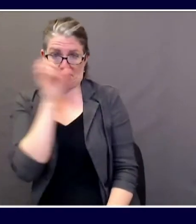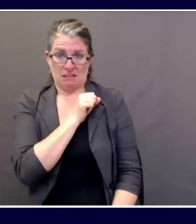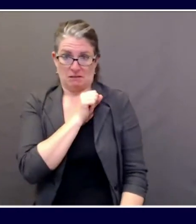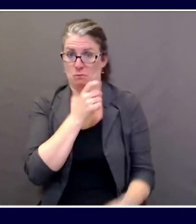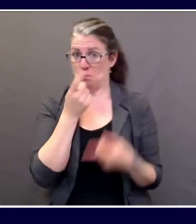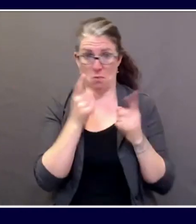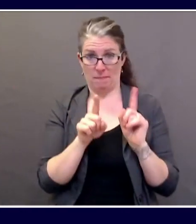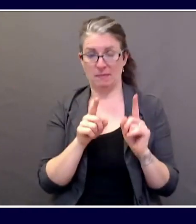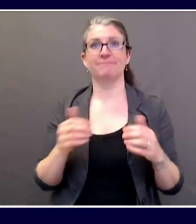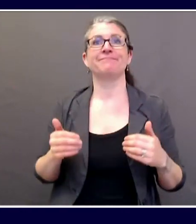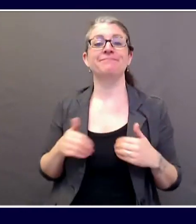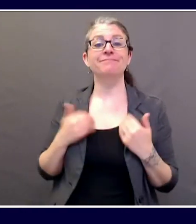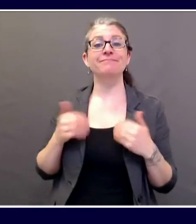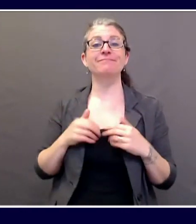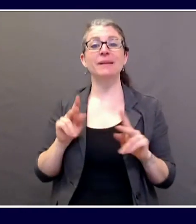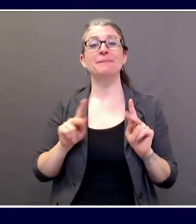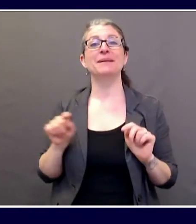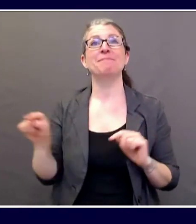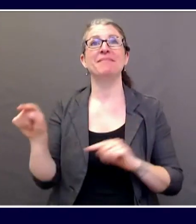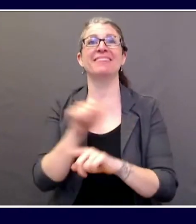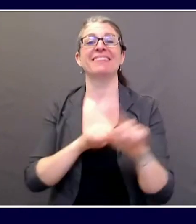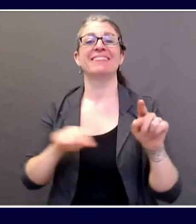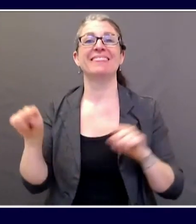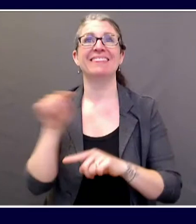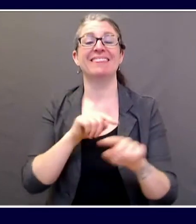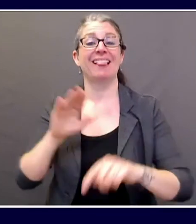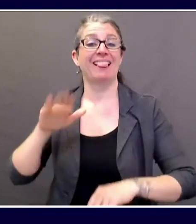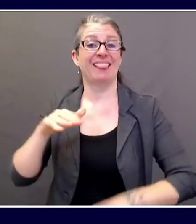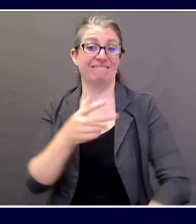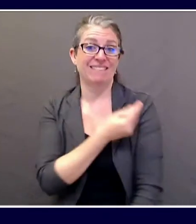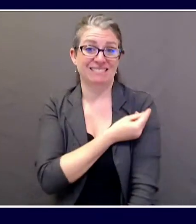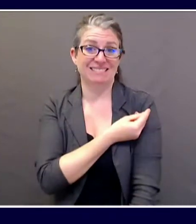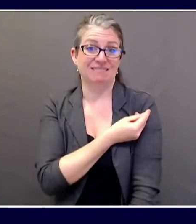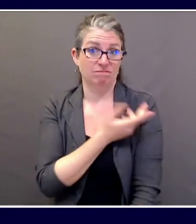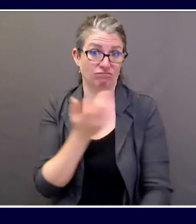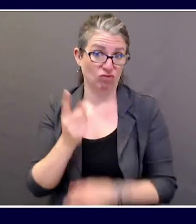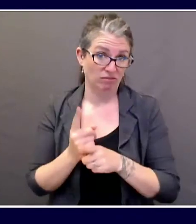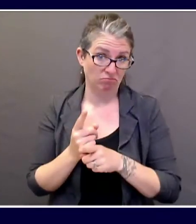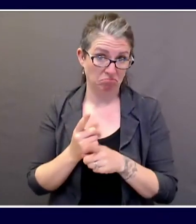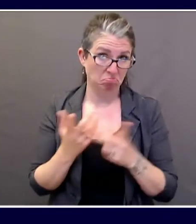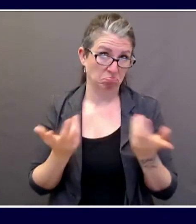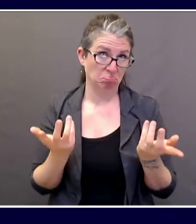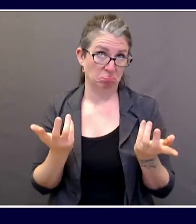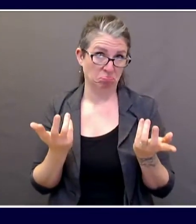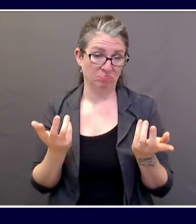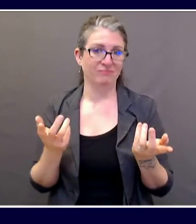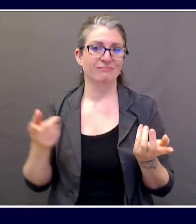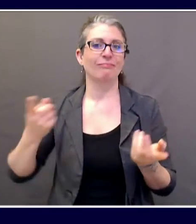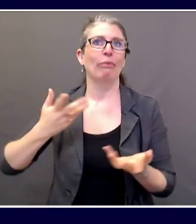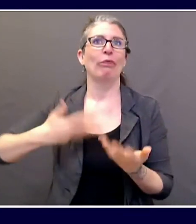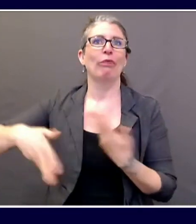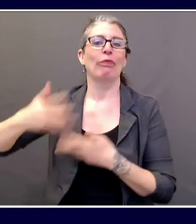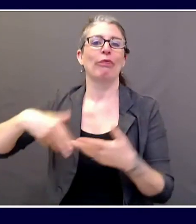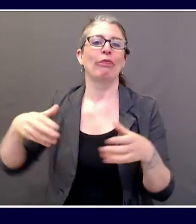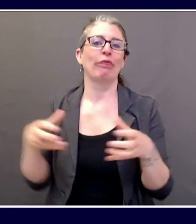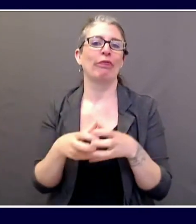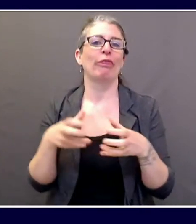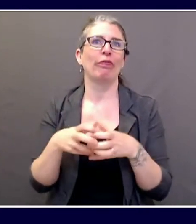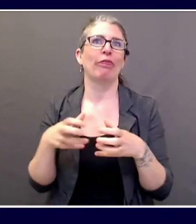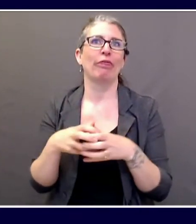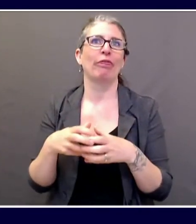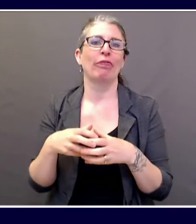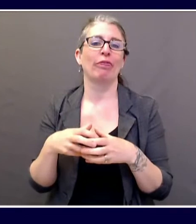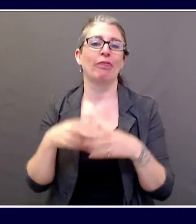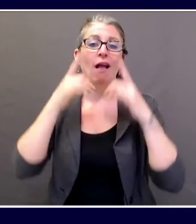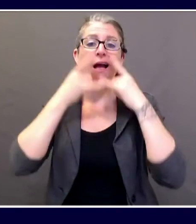with each other. That's where more of the transmission is occurring. Masking is just as important. It's more important than it ever has been